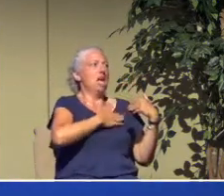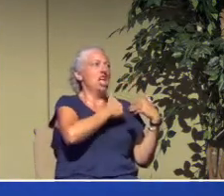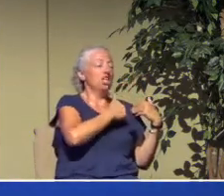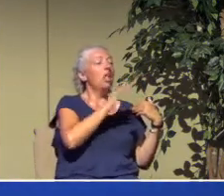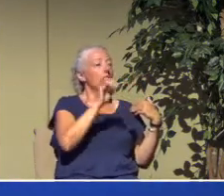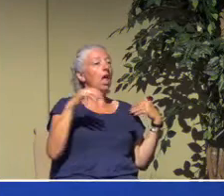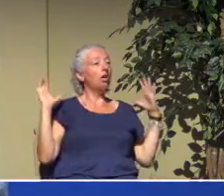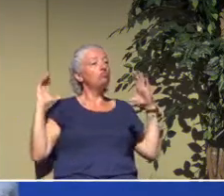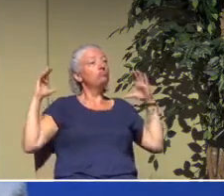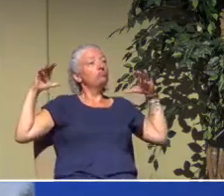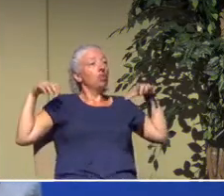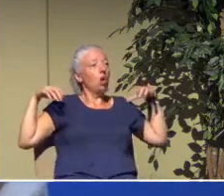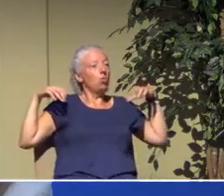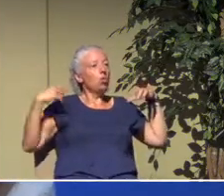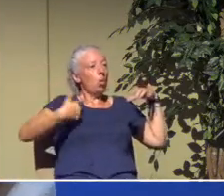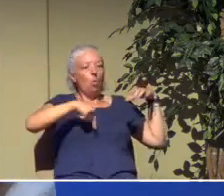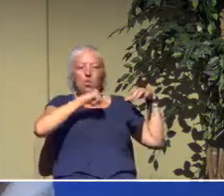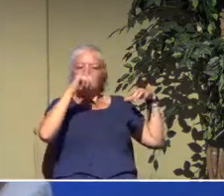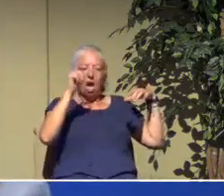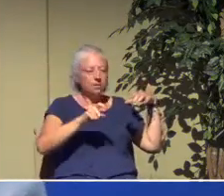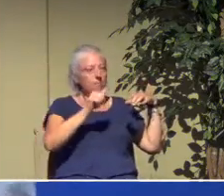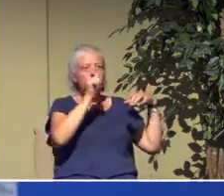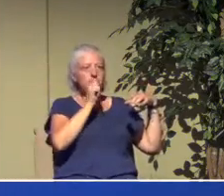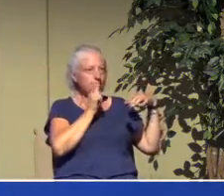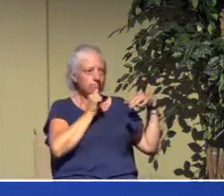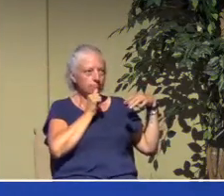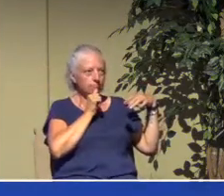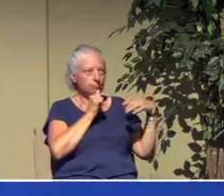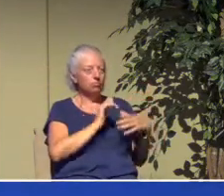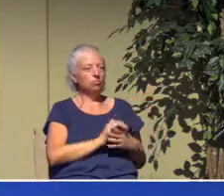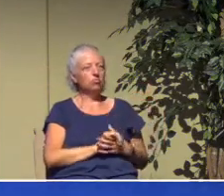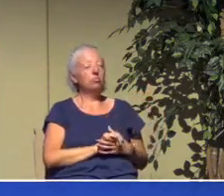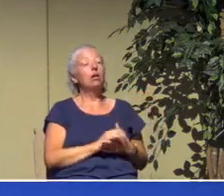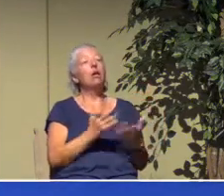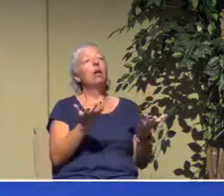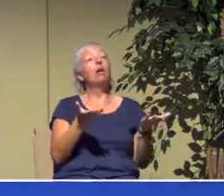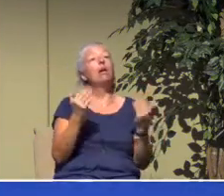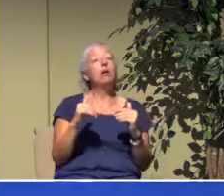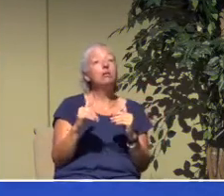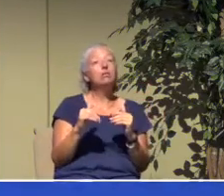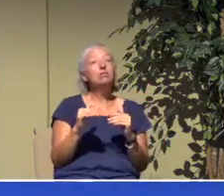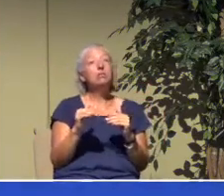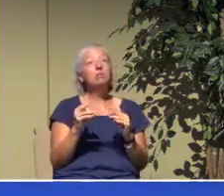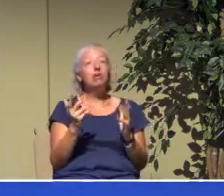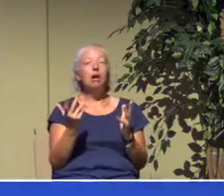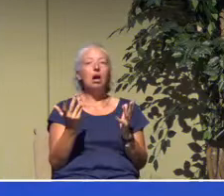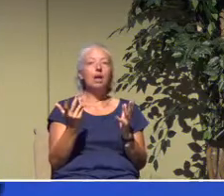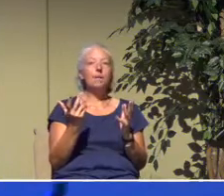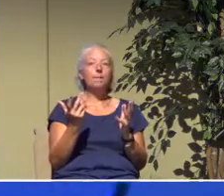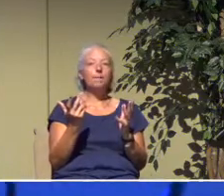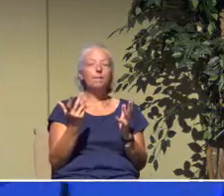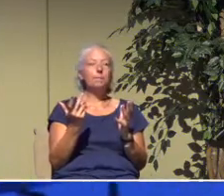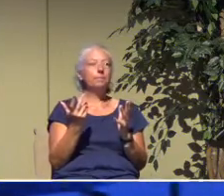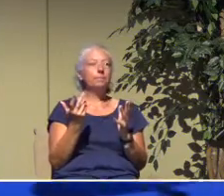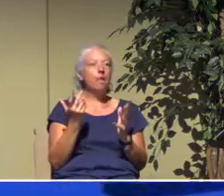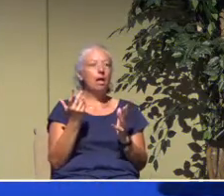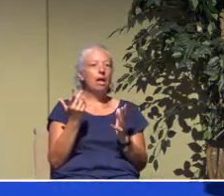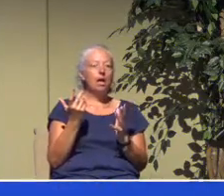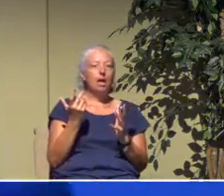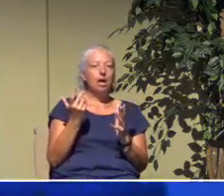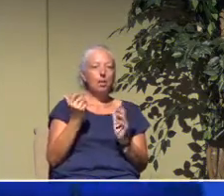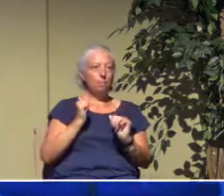yoke that we're never intended to bear. Or how about this? How about a performance orientation, this feeling